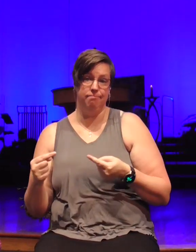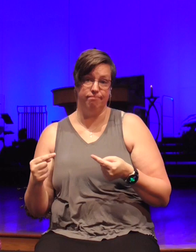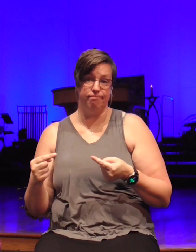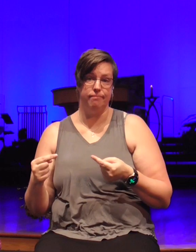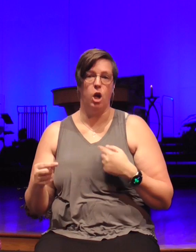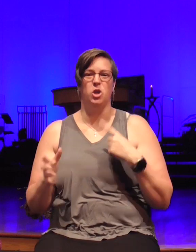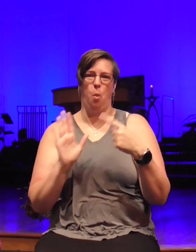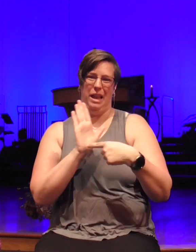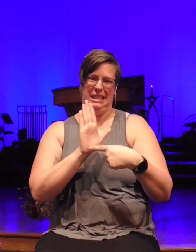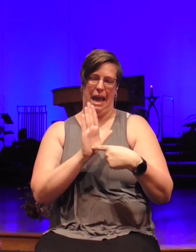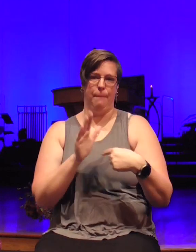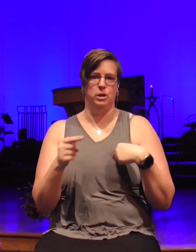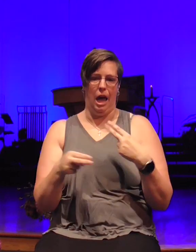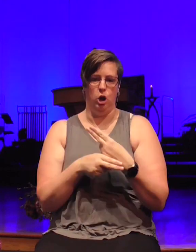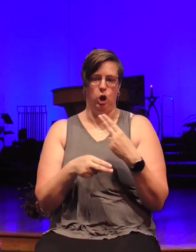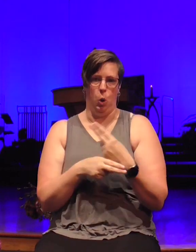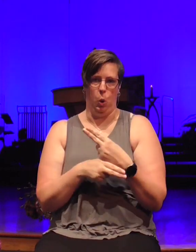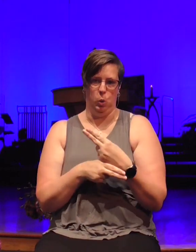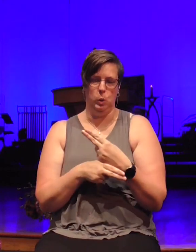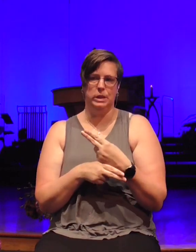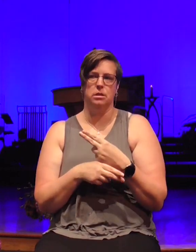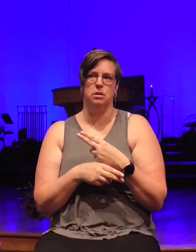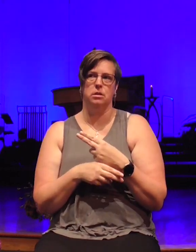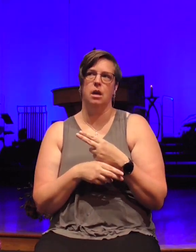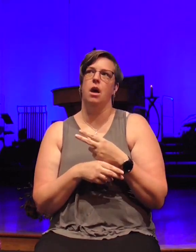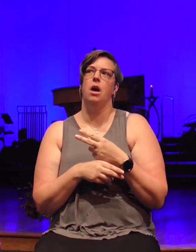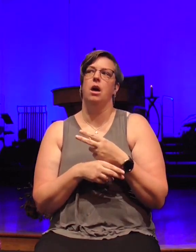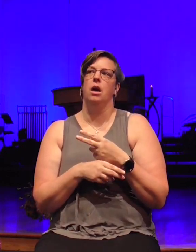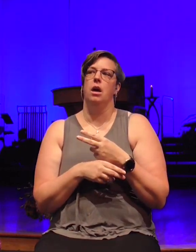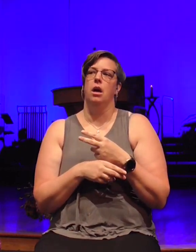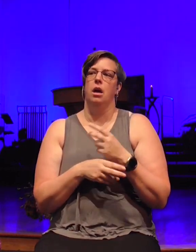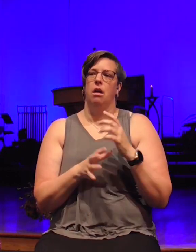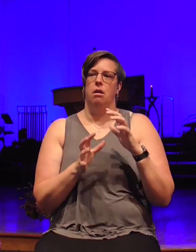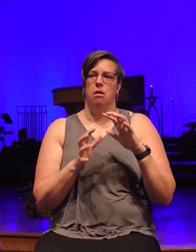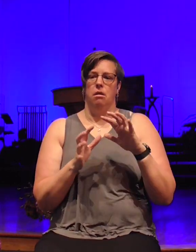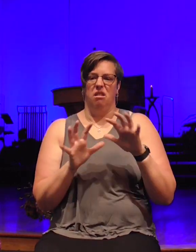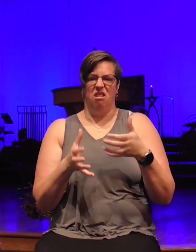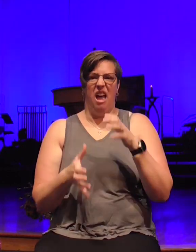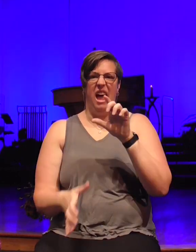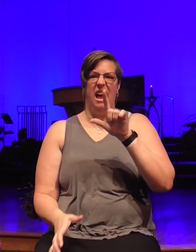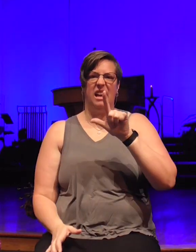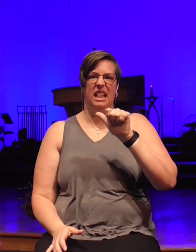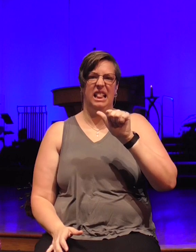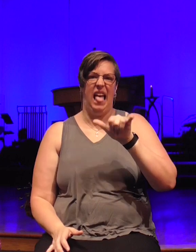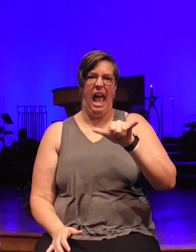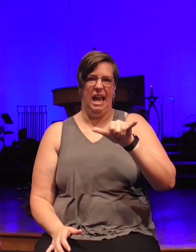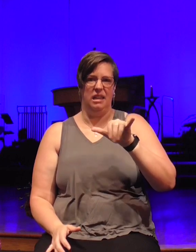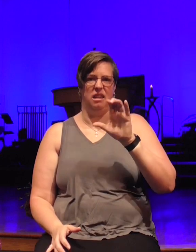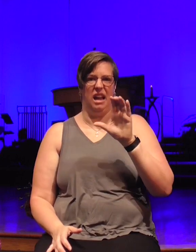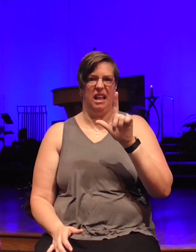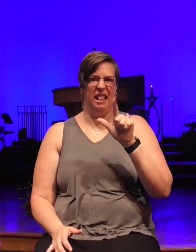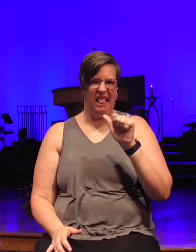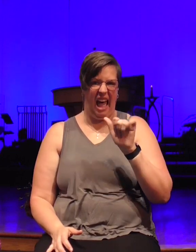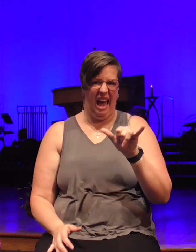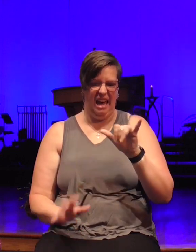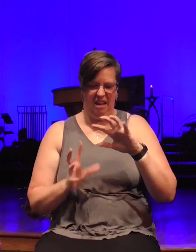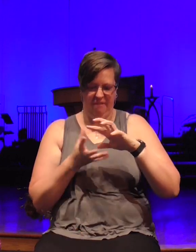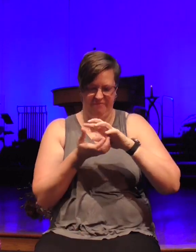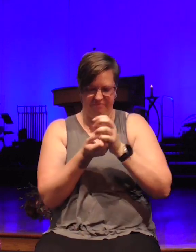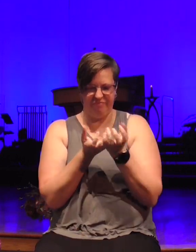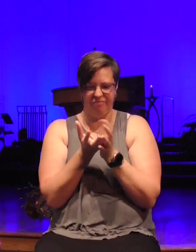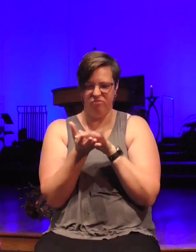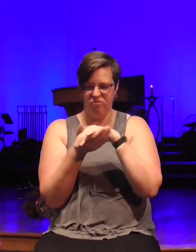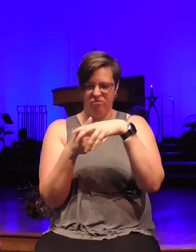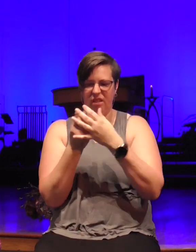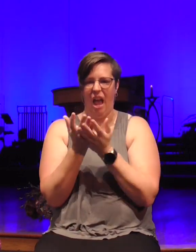one of the examples I used in this writing for this one was a lump of clay. And how I could take a lump of clay and I